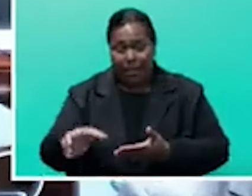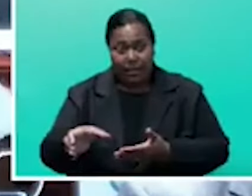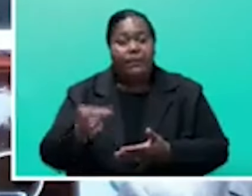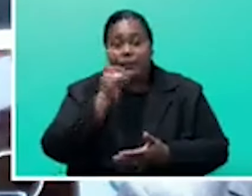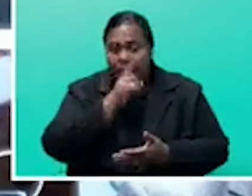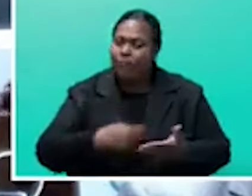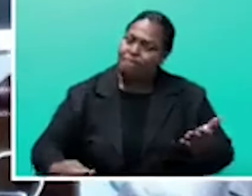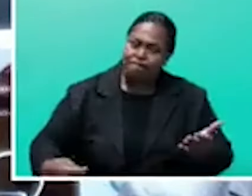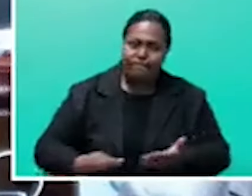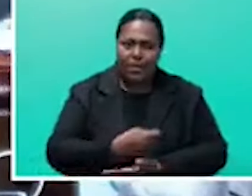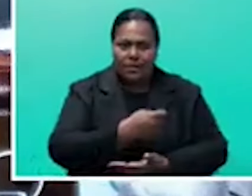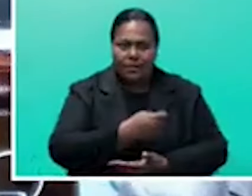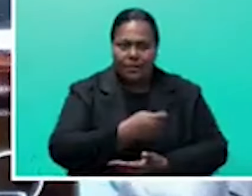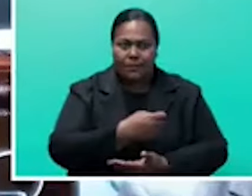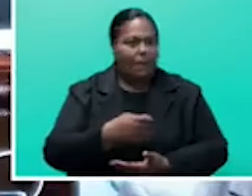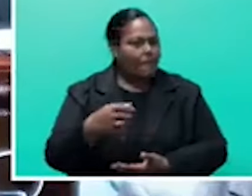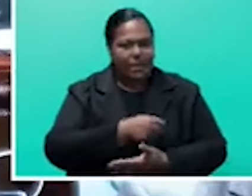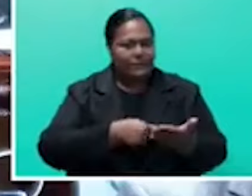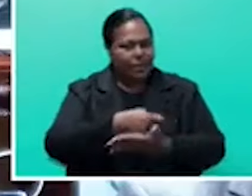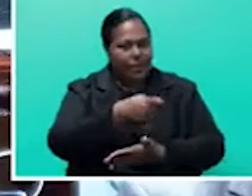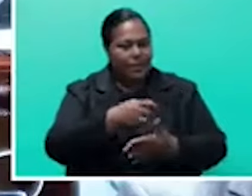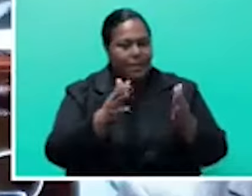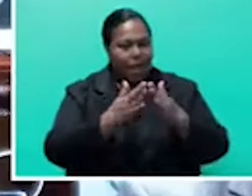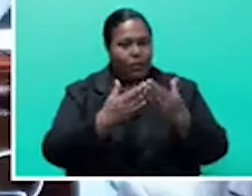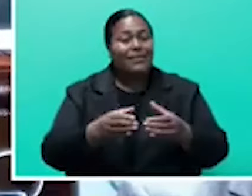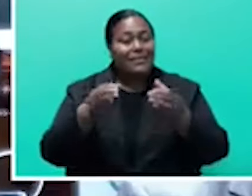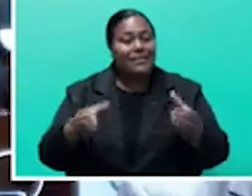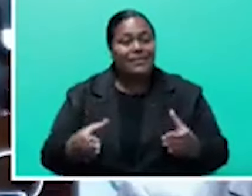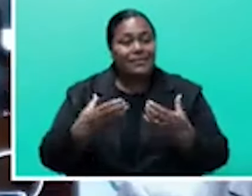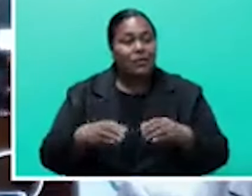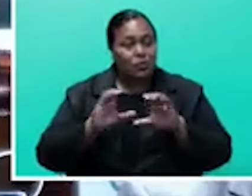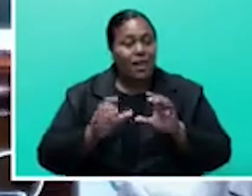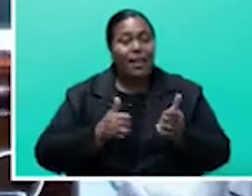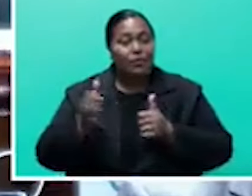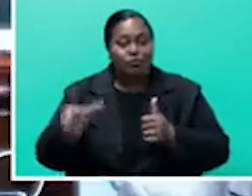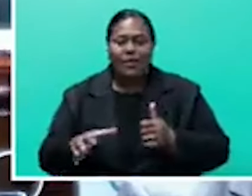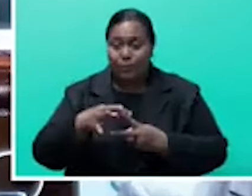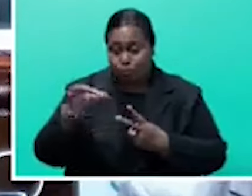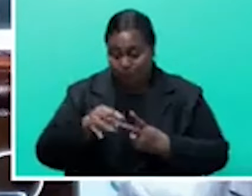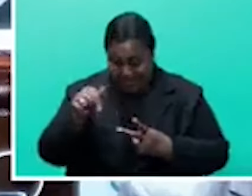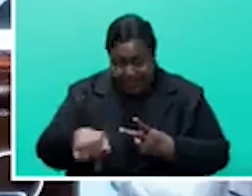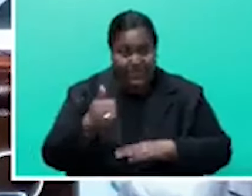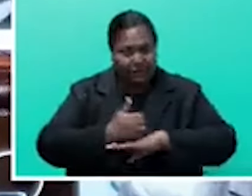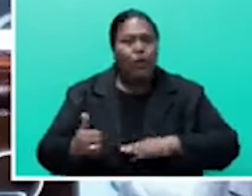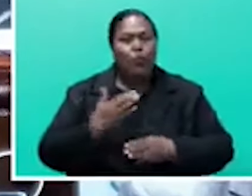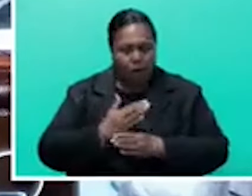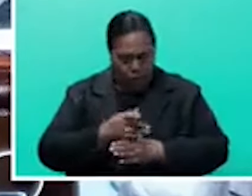pay that. And town and city council administrators appointed by this government are now working on